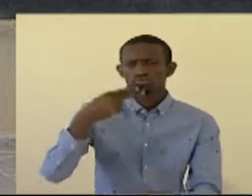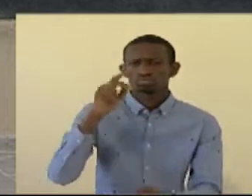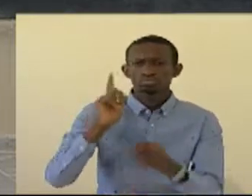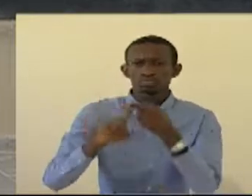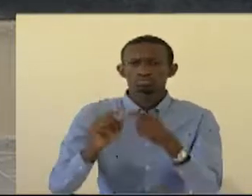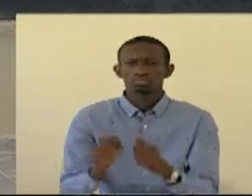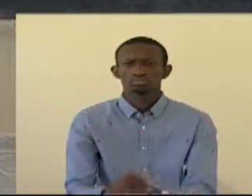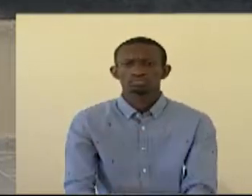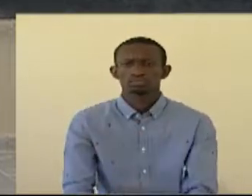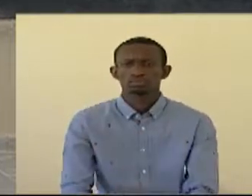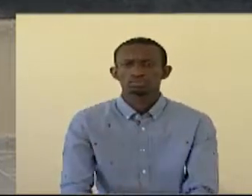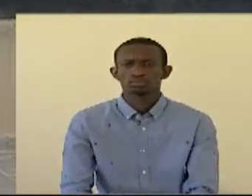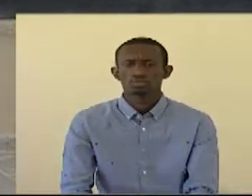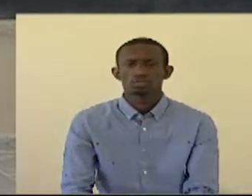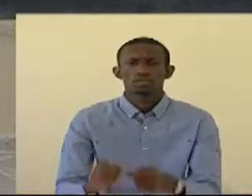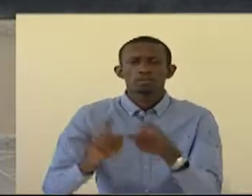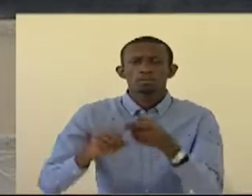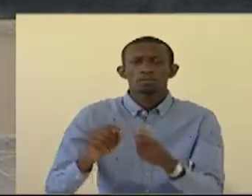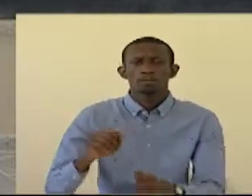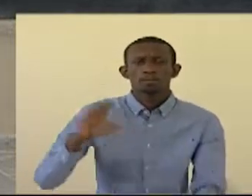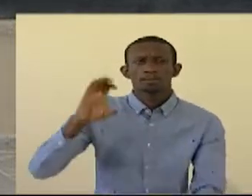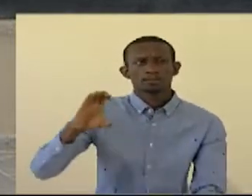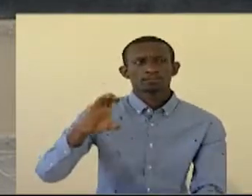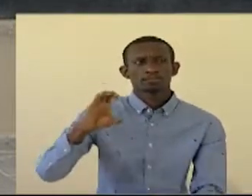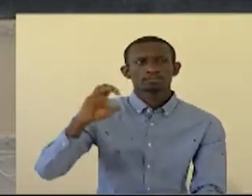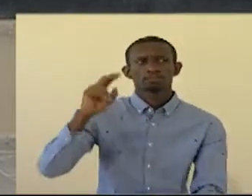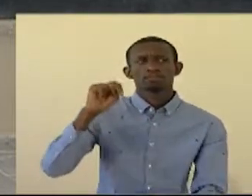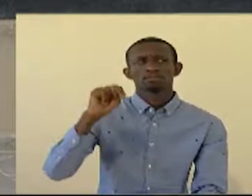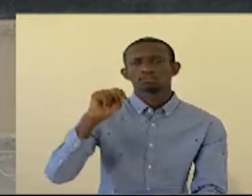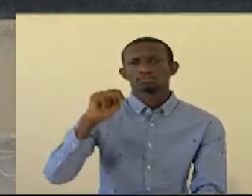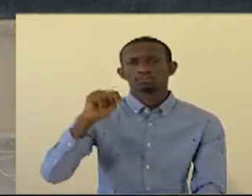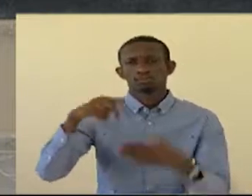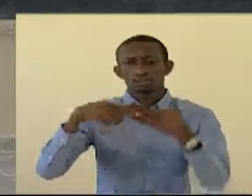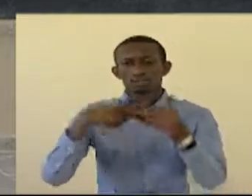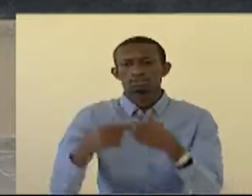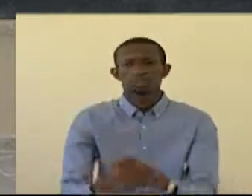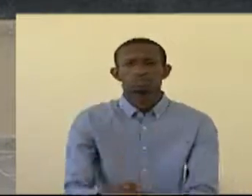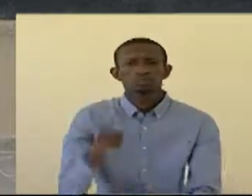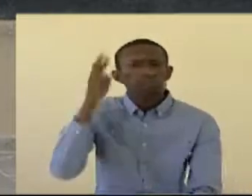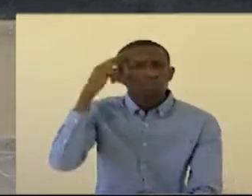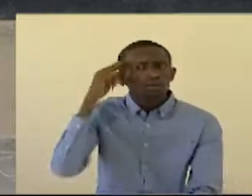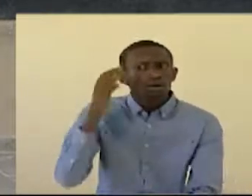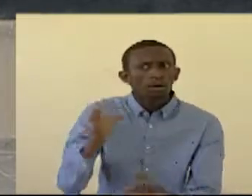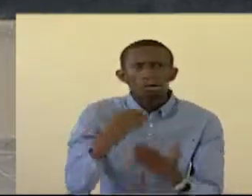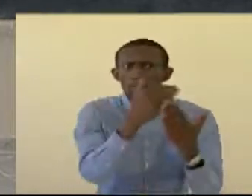negative. Do you remember the class of this reagent?